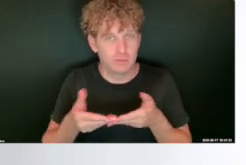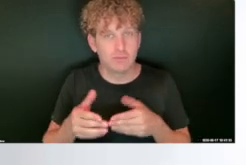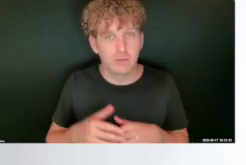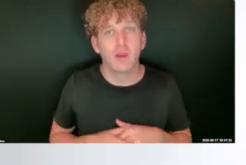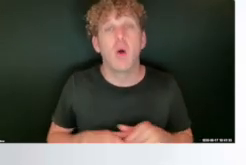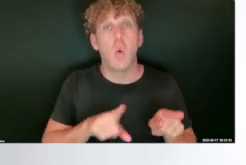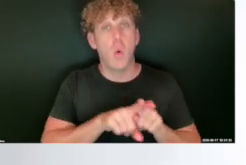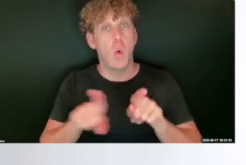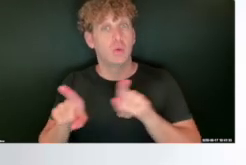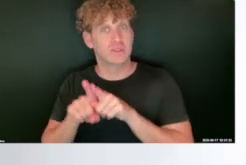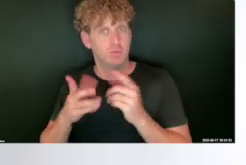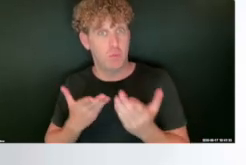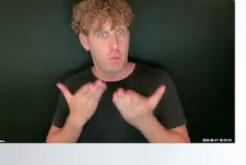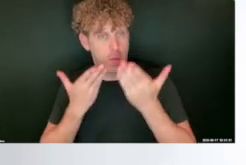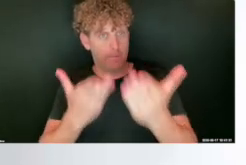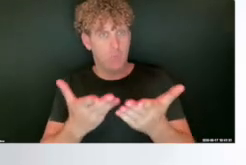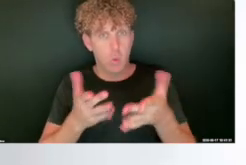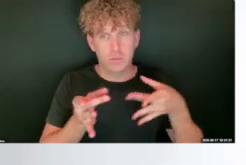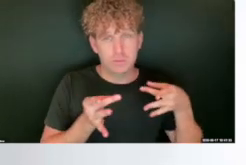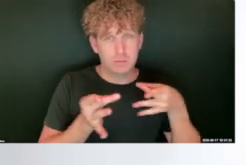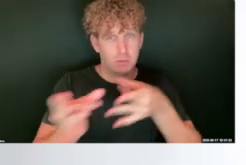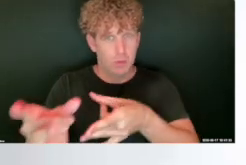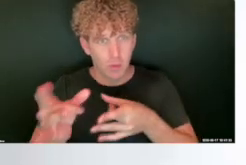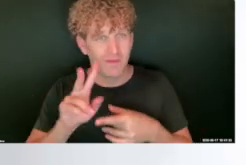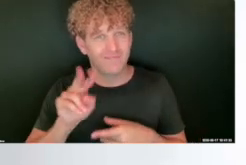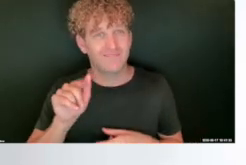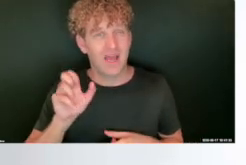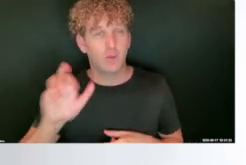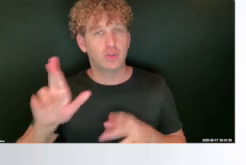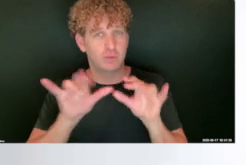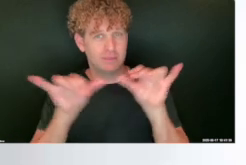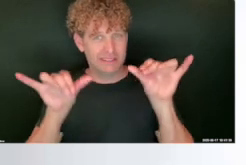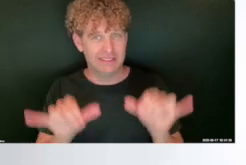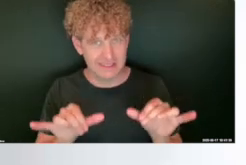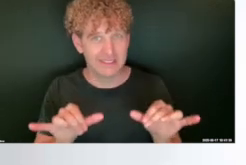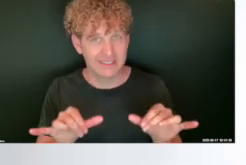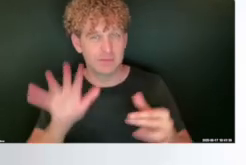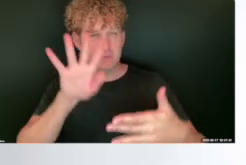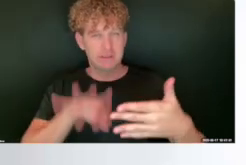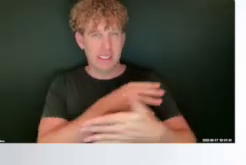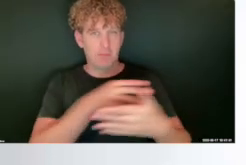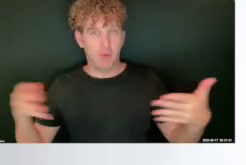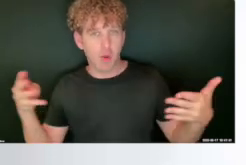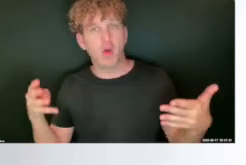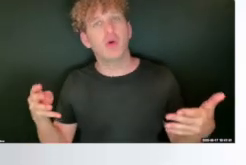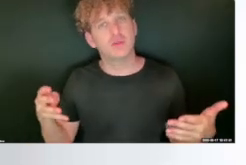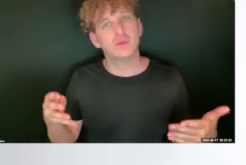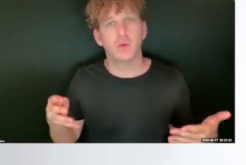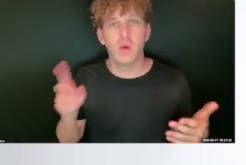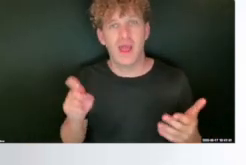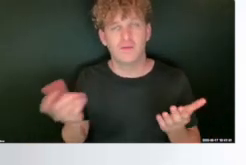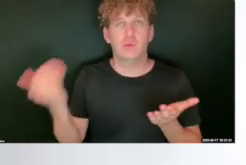of HVIP. So that's going to be happening in the next couple of weeks. And we discussed a lot of this in the recent implementation work group, where we